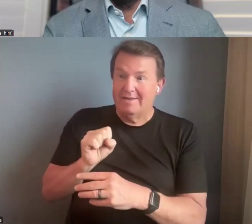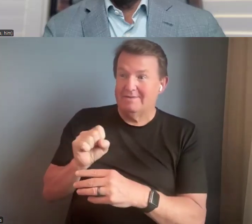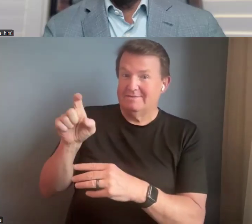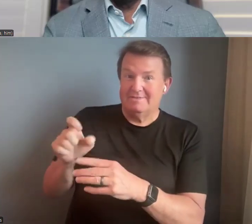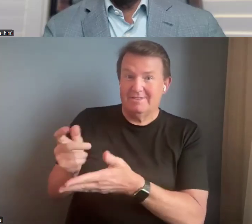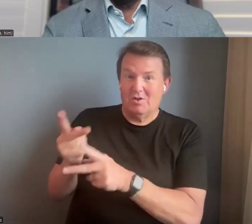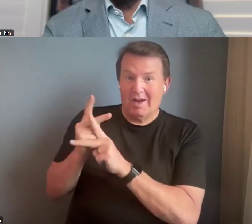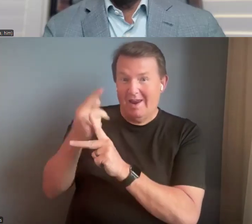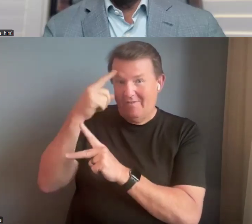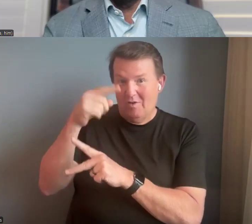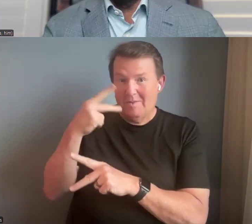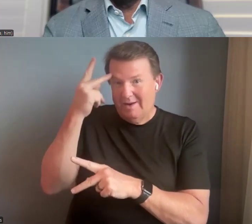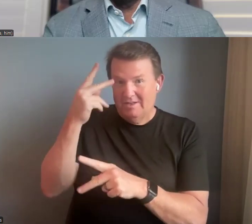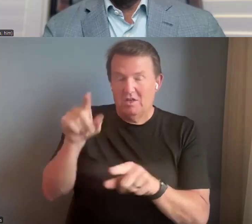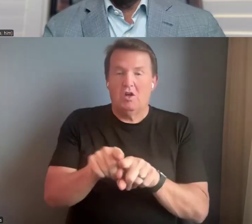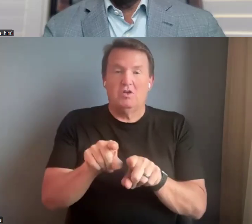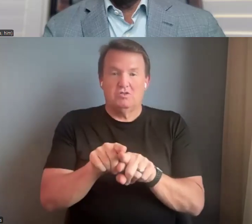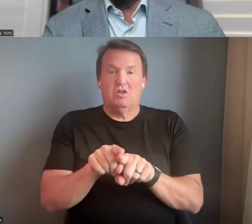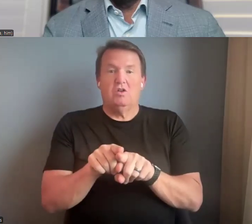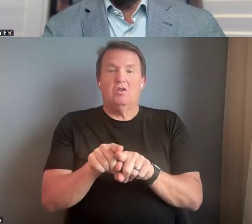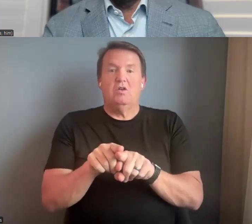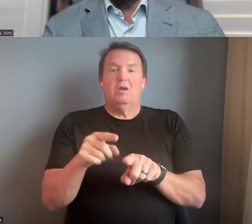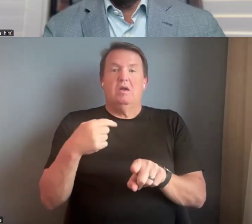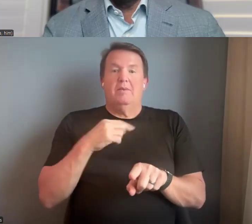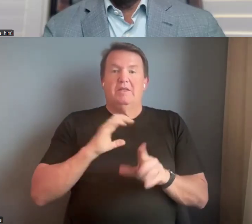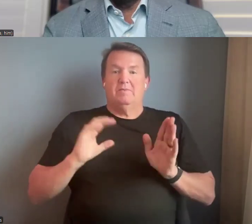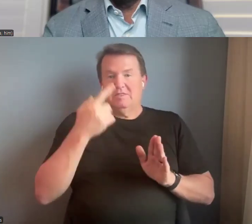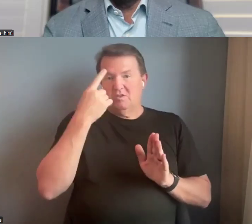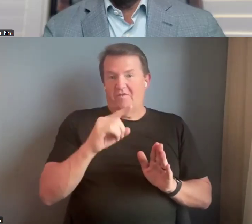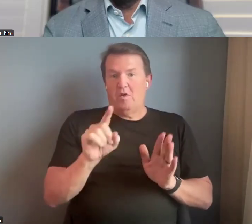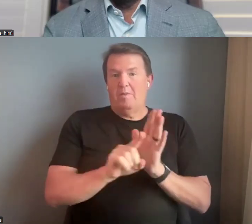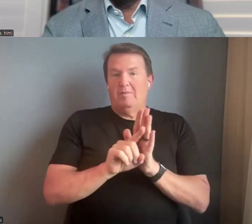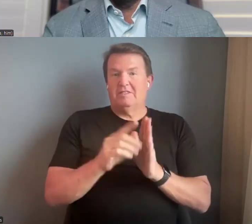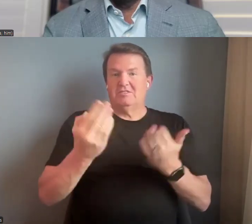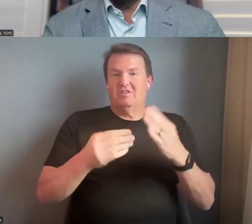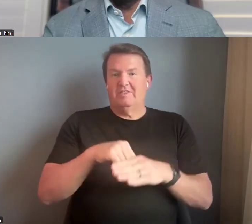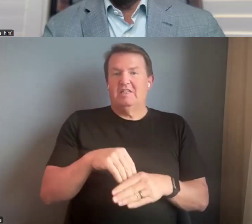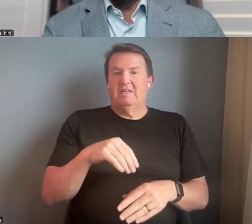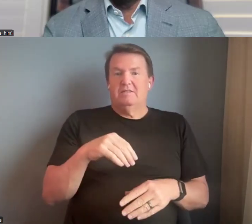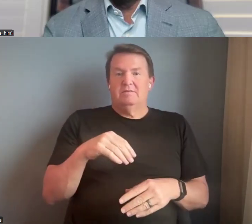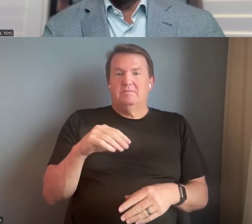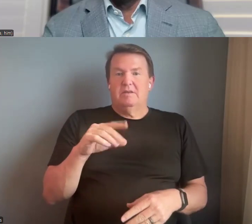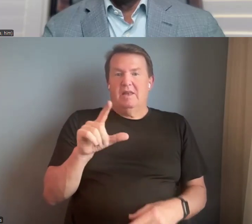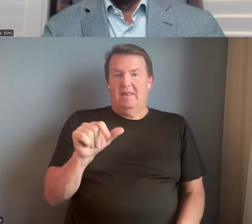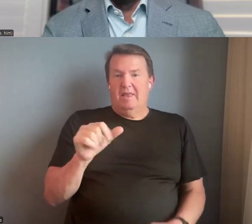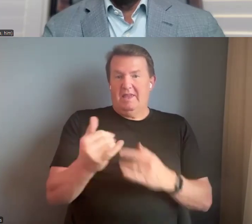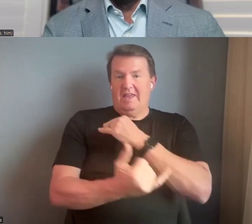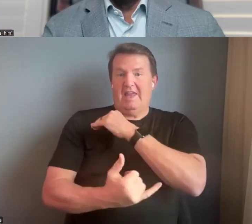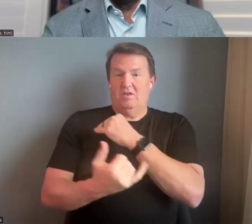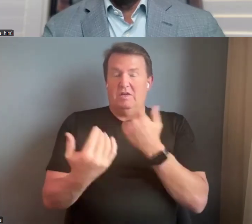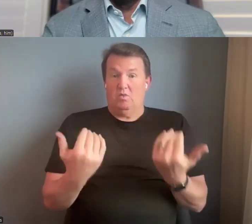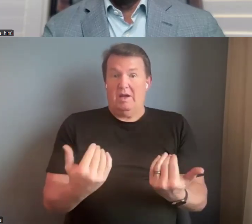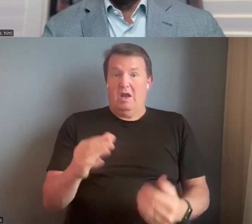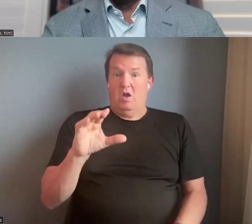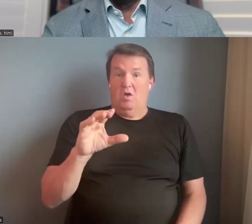commissioner on public social services in LA County, where I co-chair. And currently, we're working